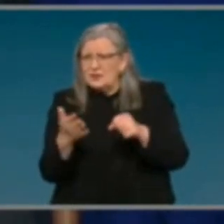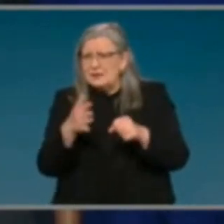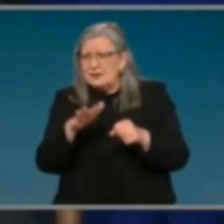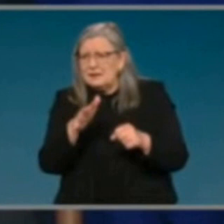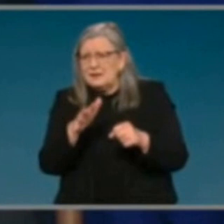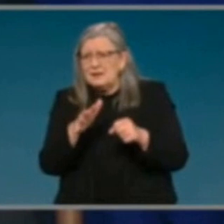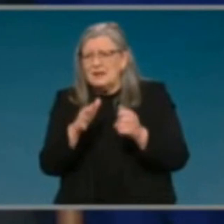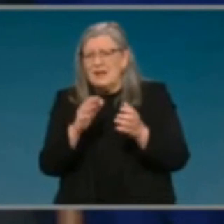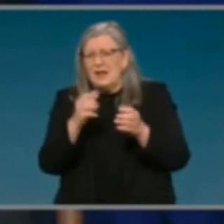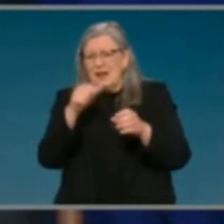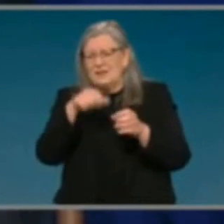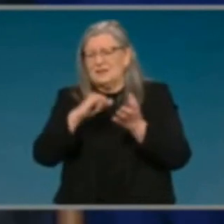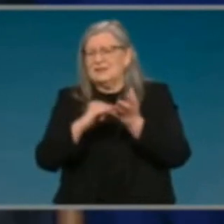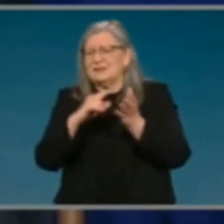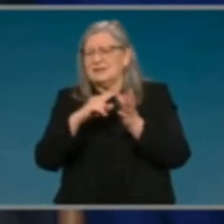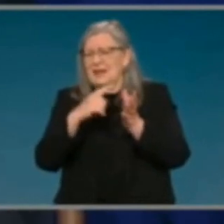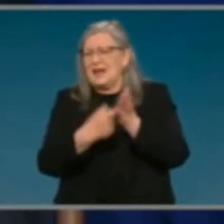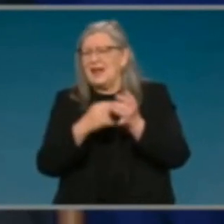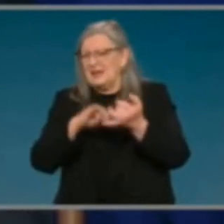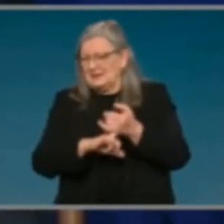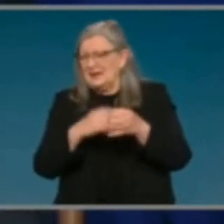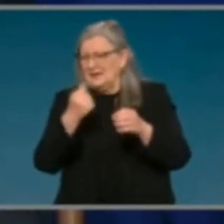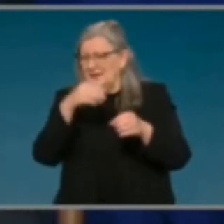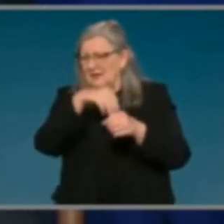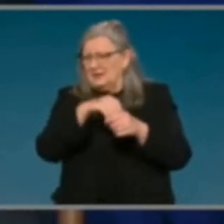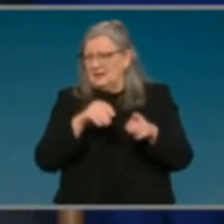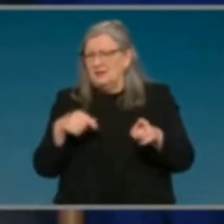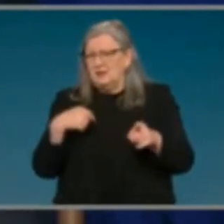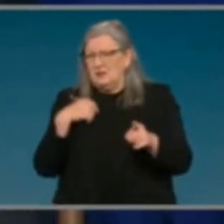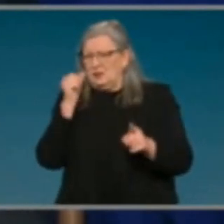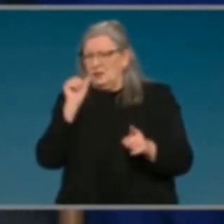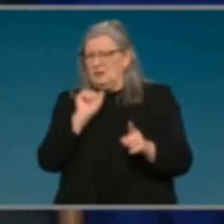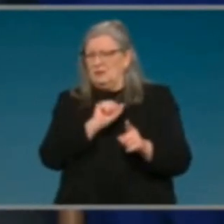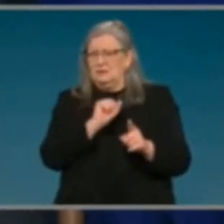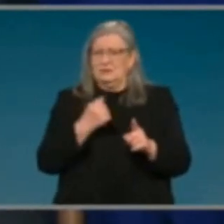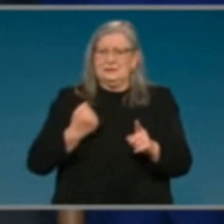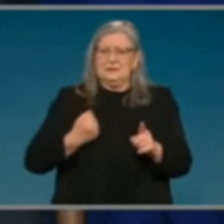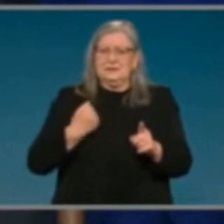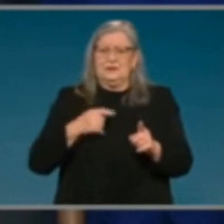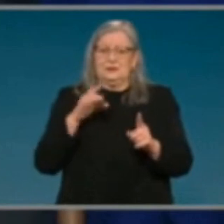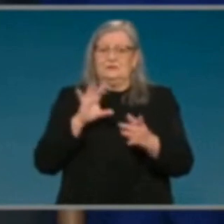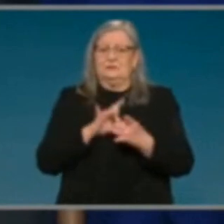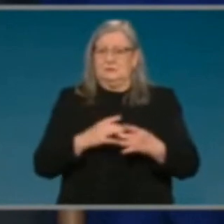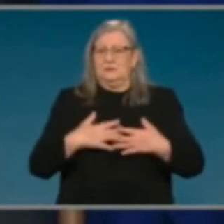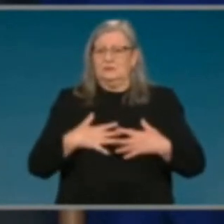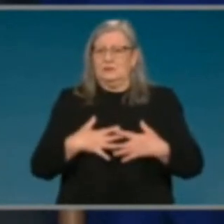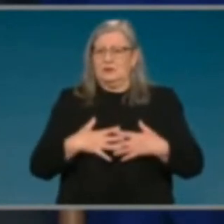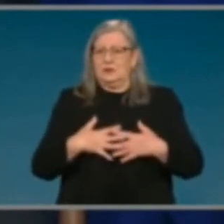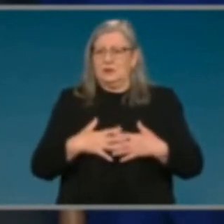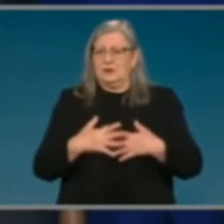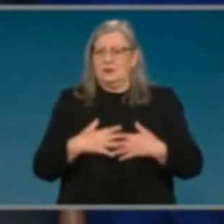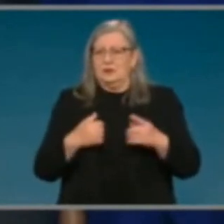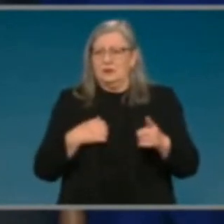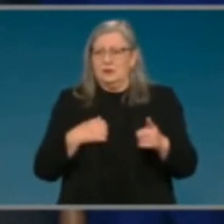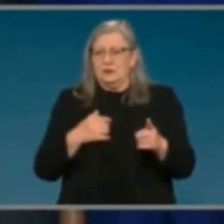one, and we know how to deal with respiratory viruses. But the main thing is that degree of change is